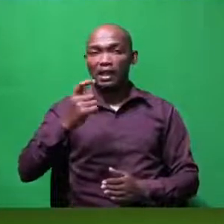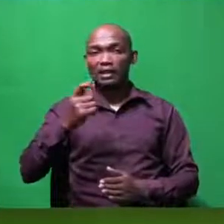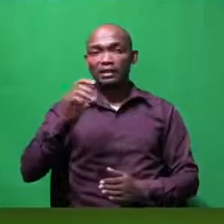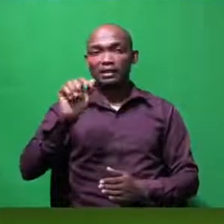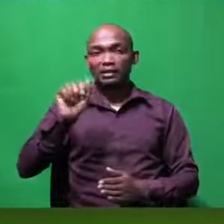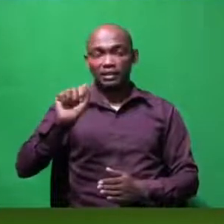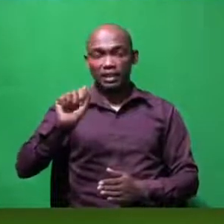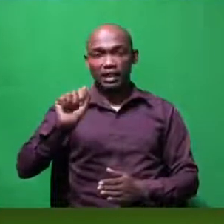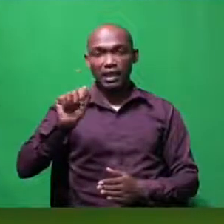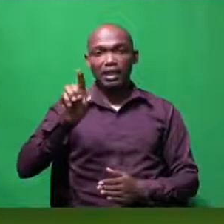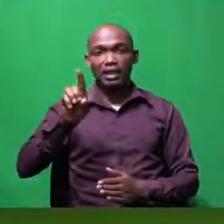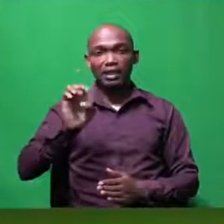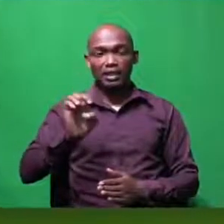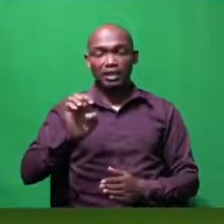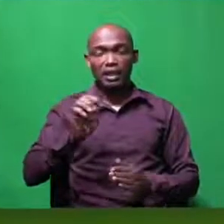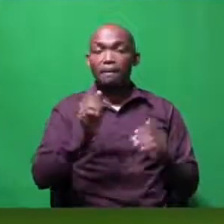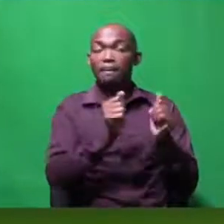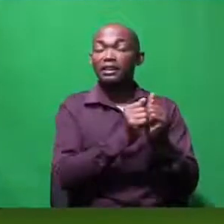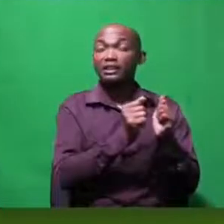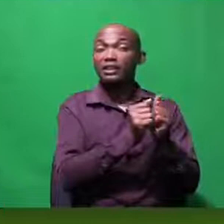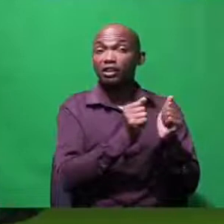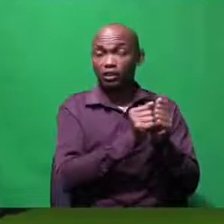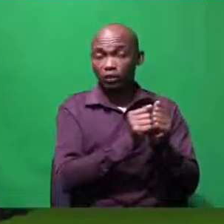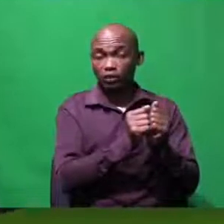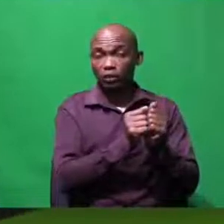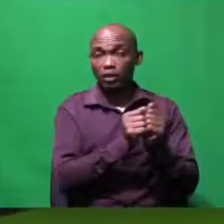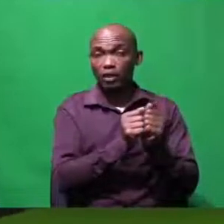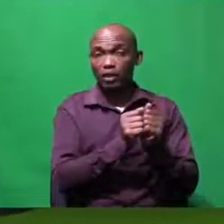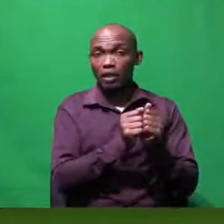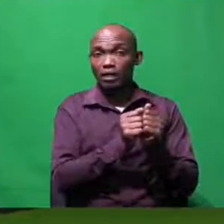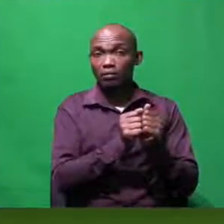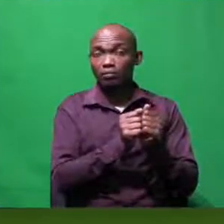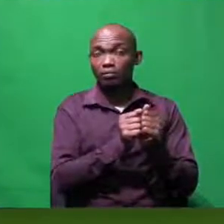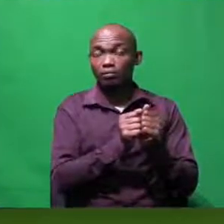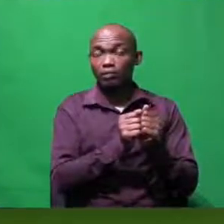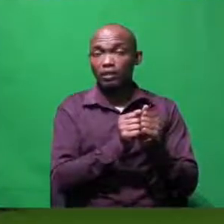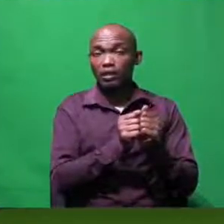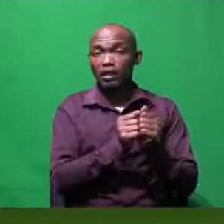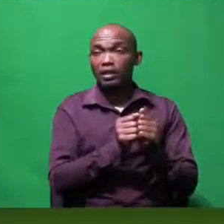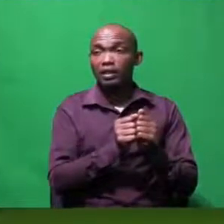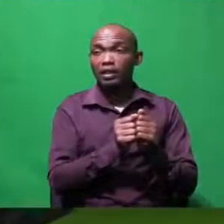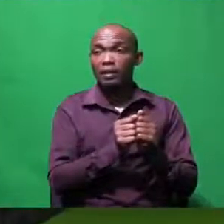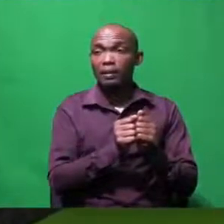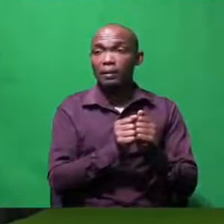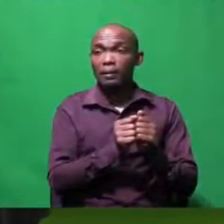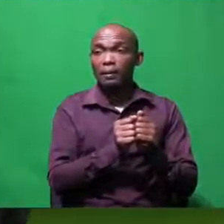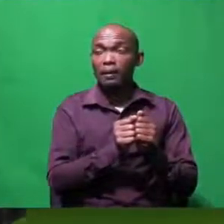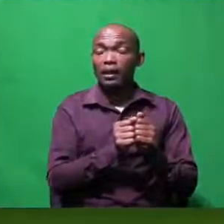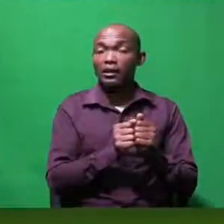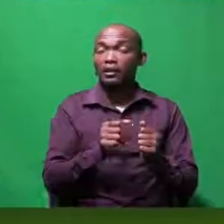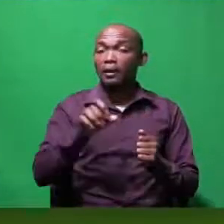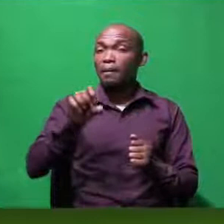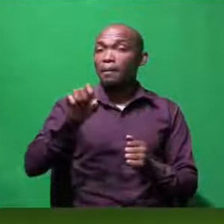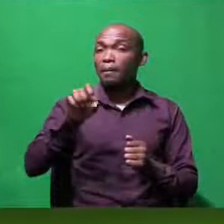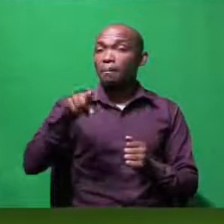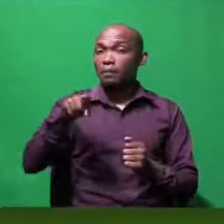material. Is a compacted material and precious. When you say precious,